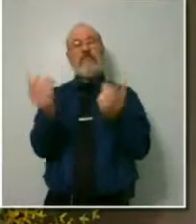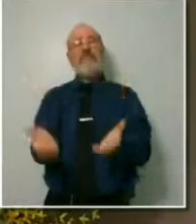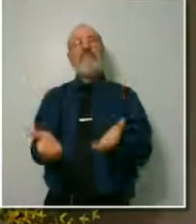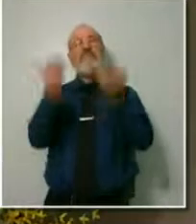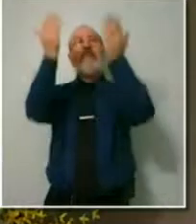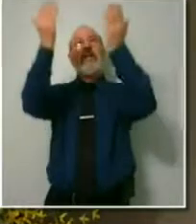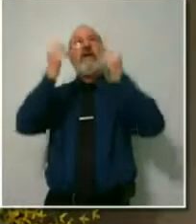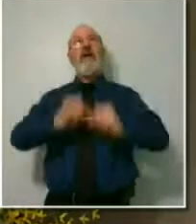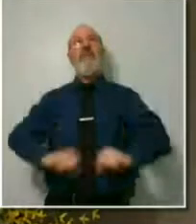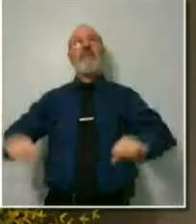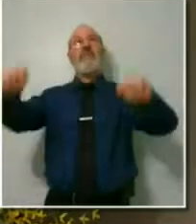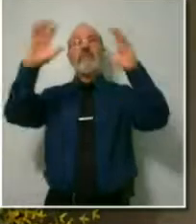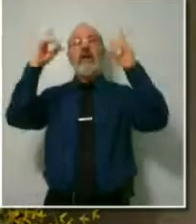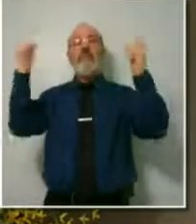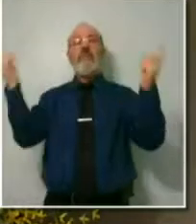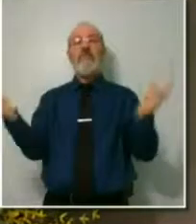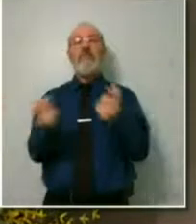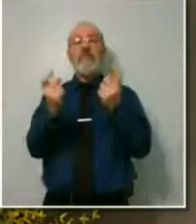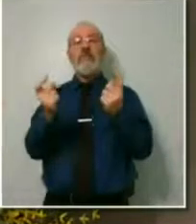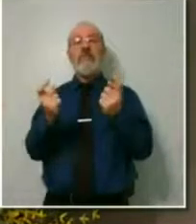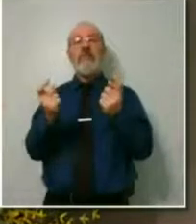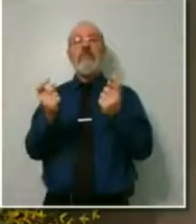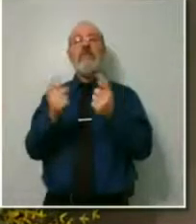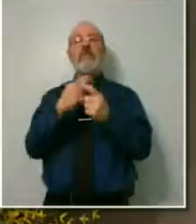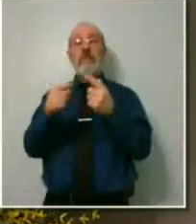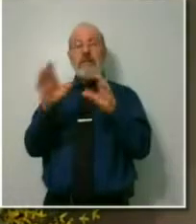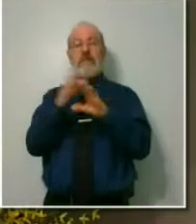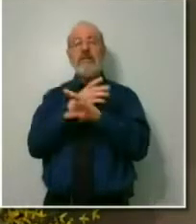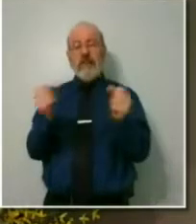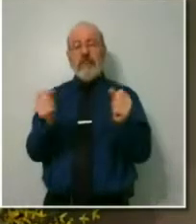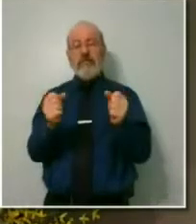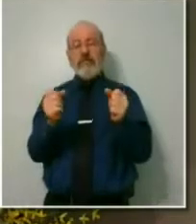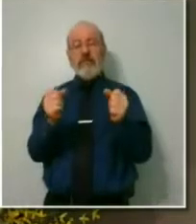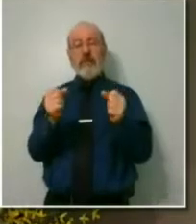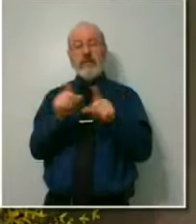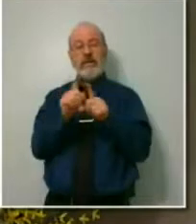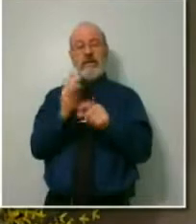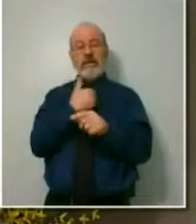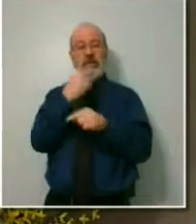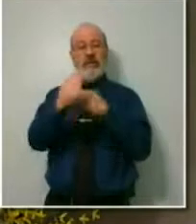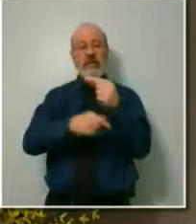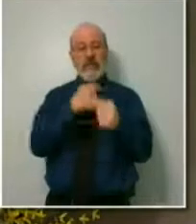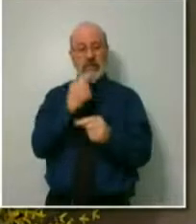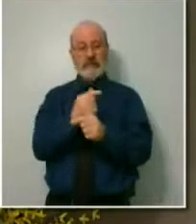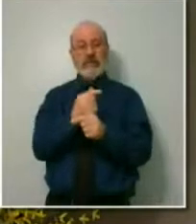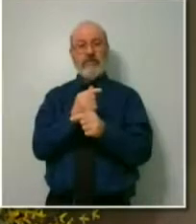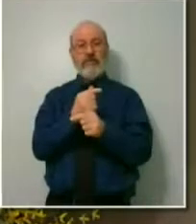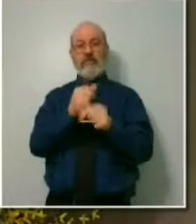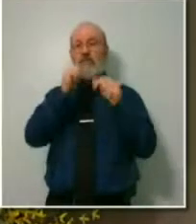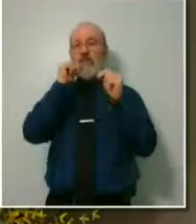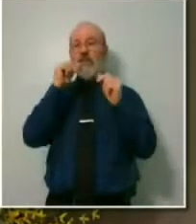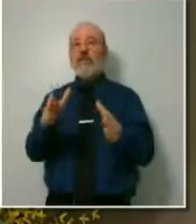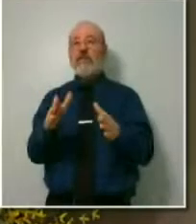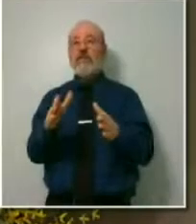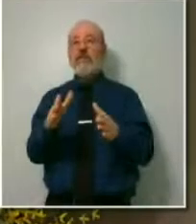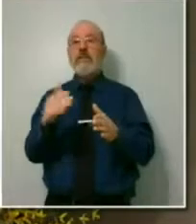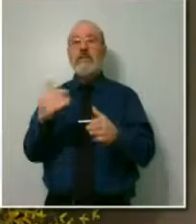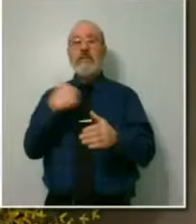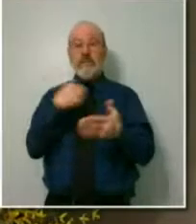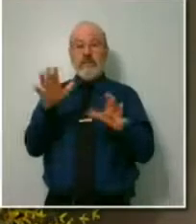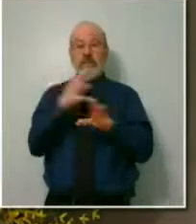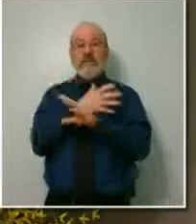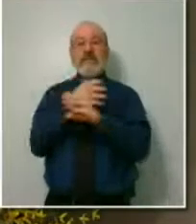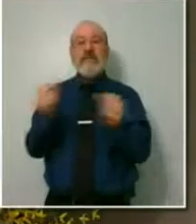their sin, and they would be saved. So it is in our generation. The blessing is that we have been saved